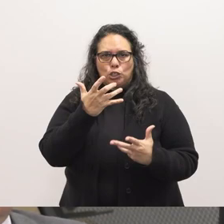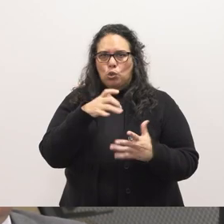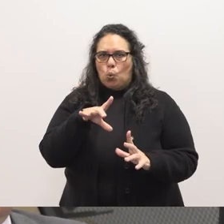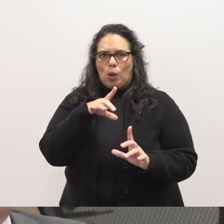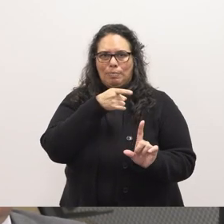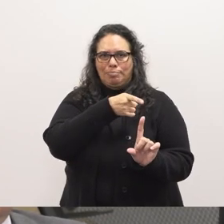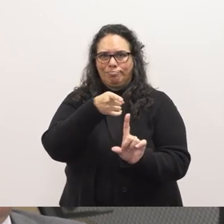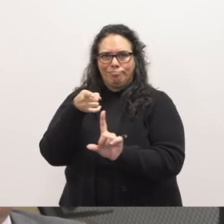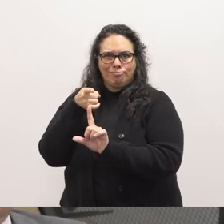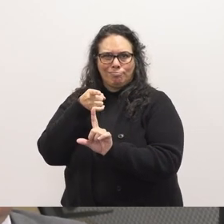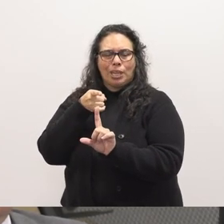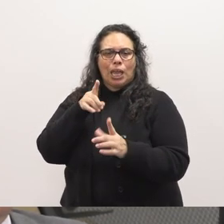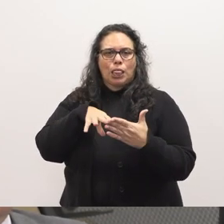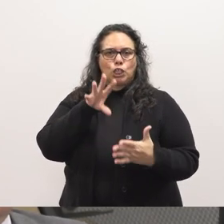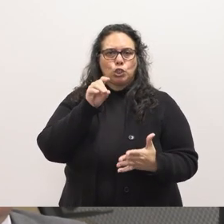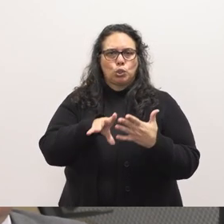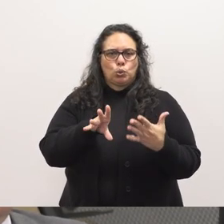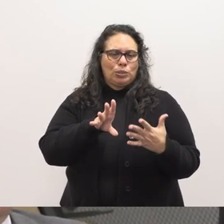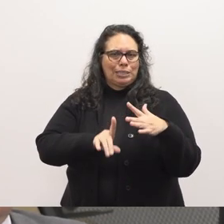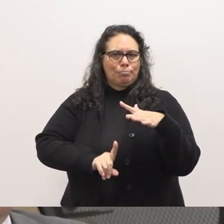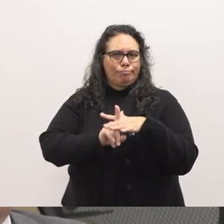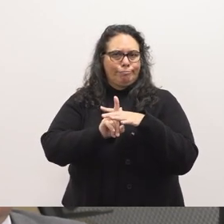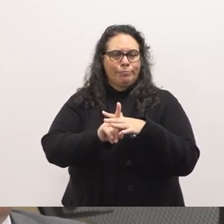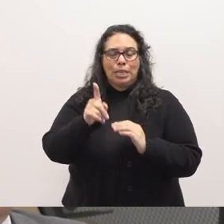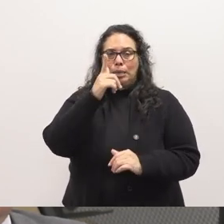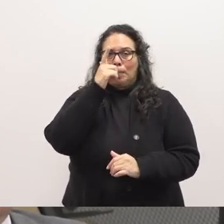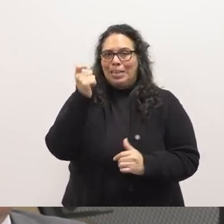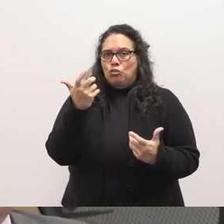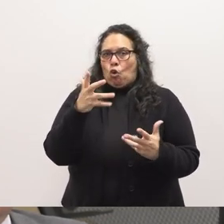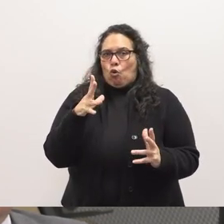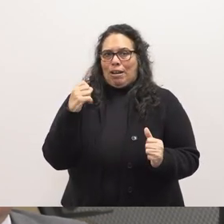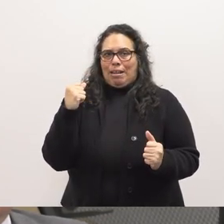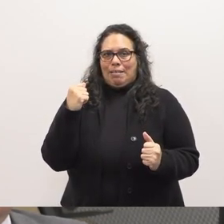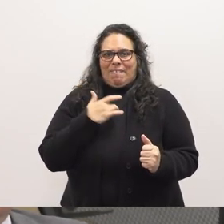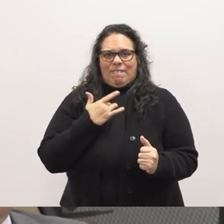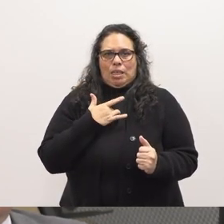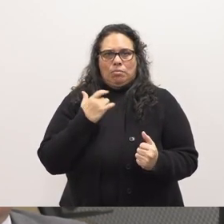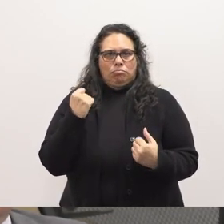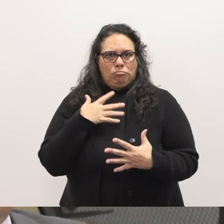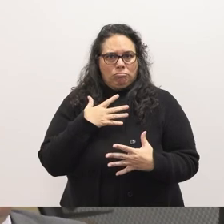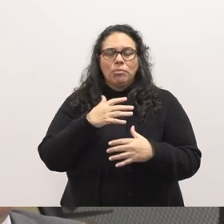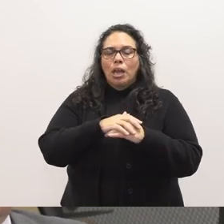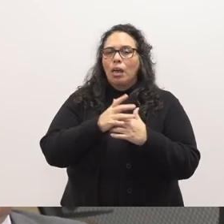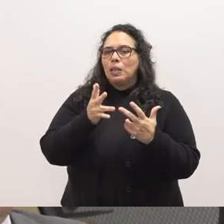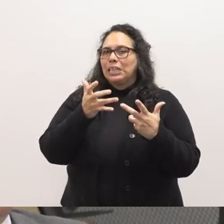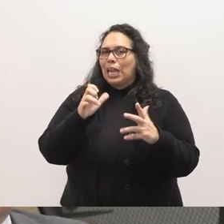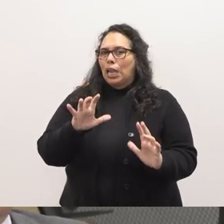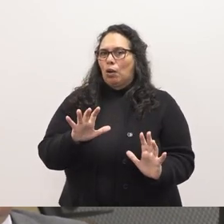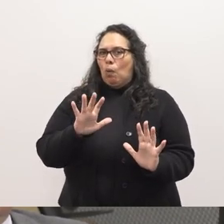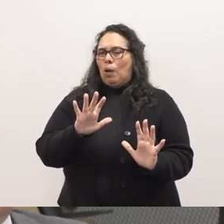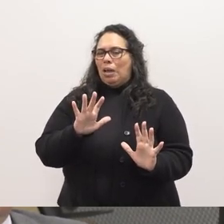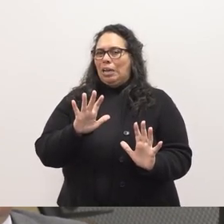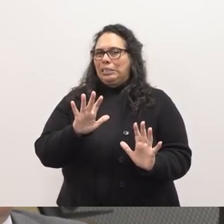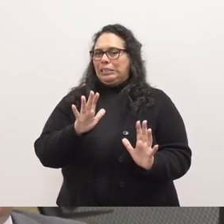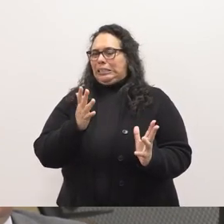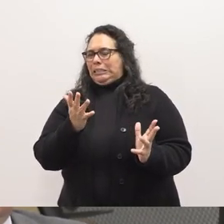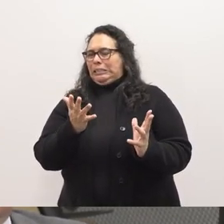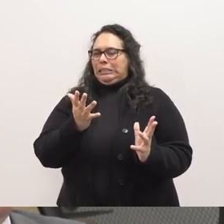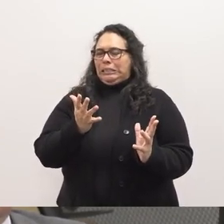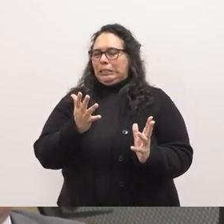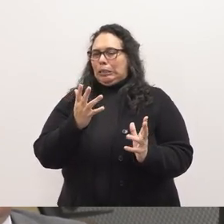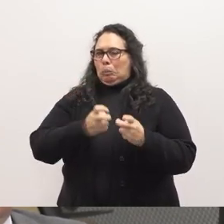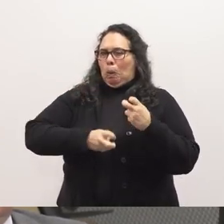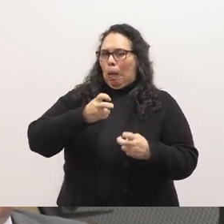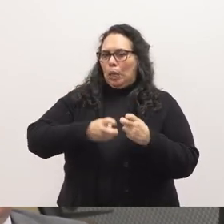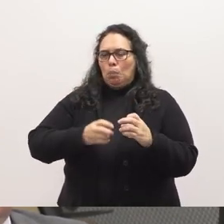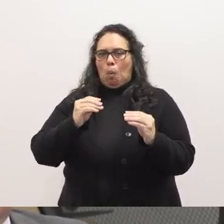pointed out as the student that brings it up, because they already feel that way. They don't want to rock the boat, and they don't want to bring more attention